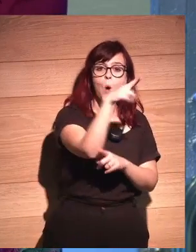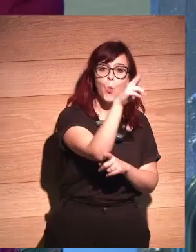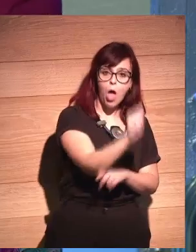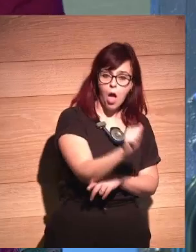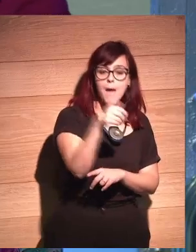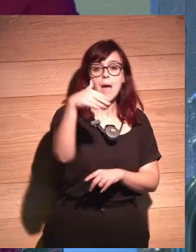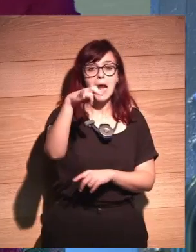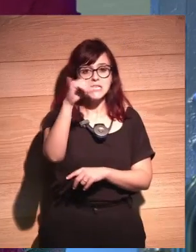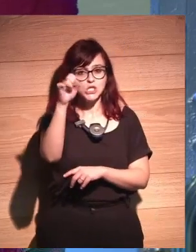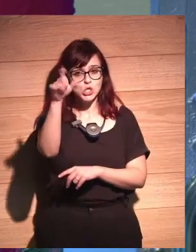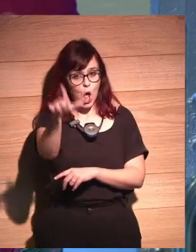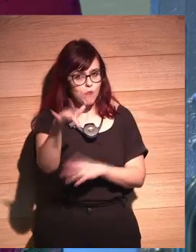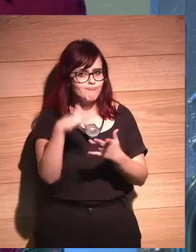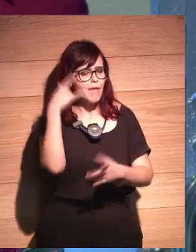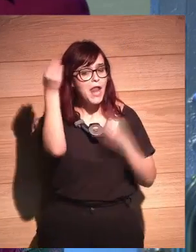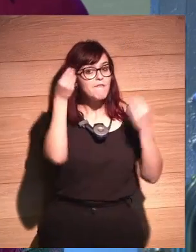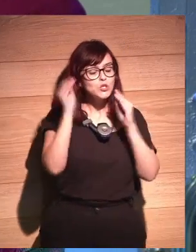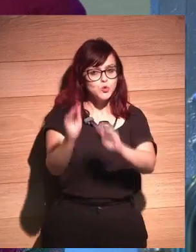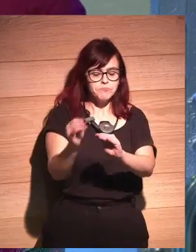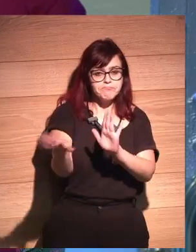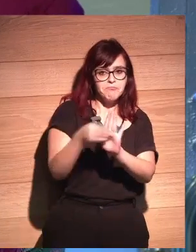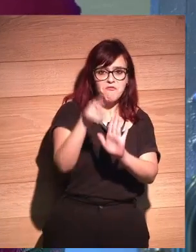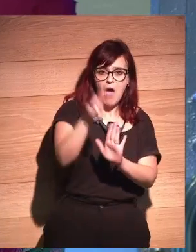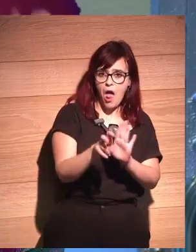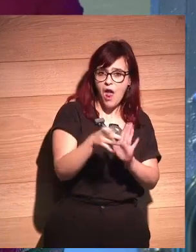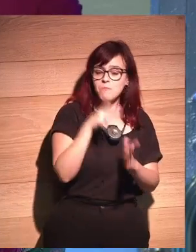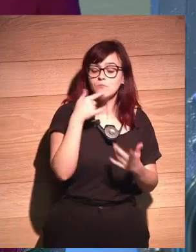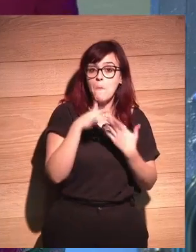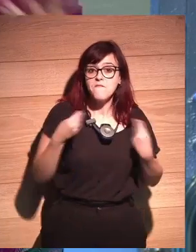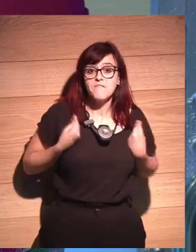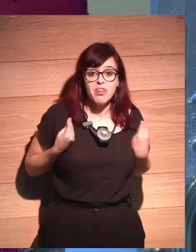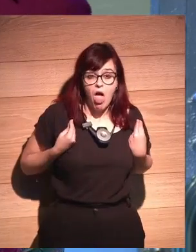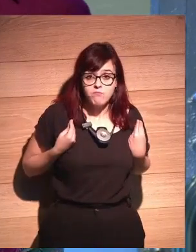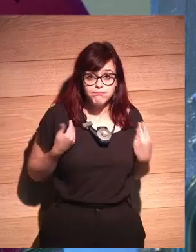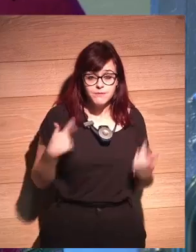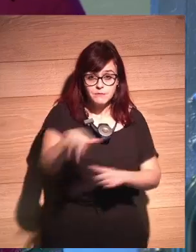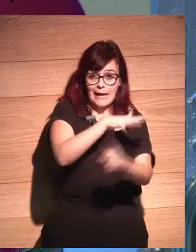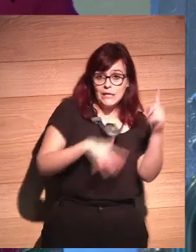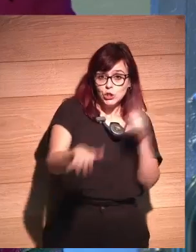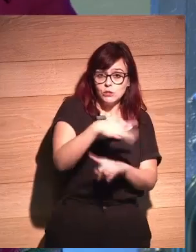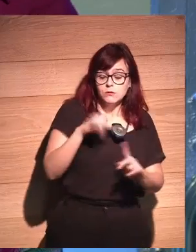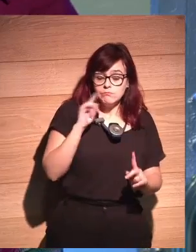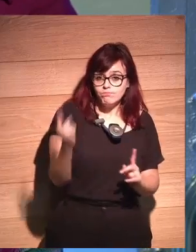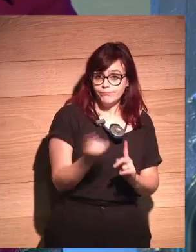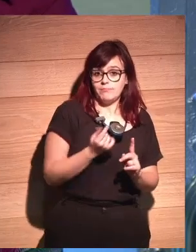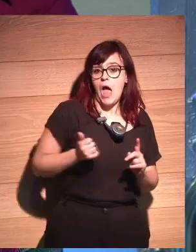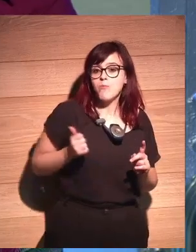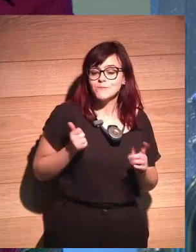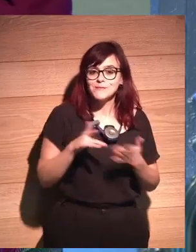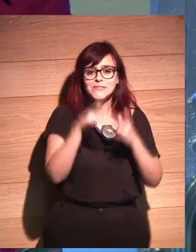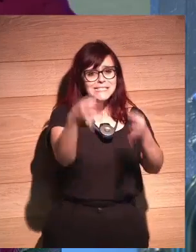actions, everything that happens to us happens in a city. Anything that happens